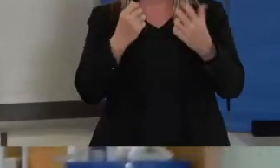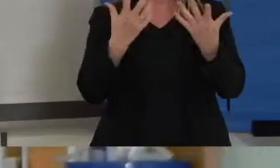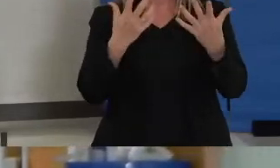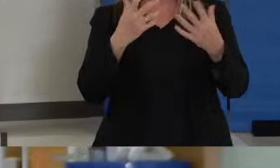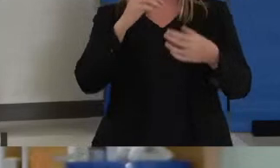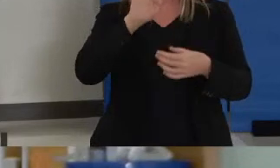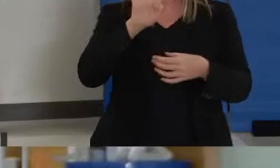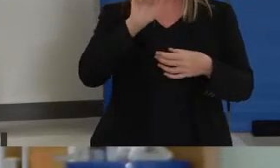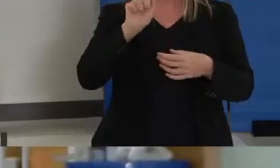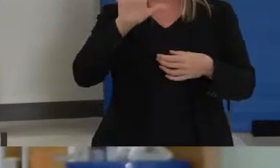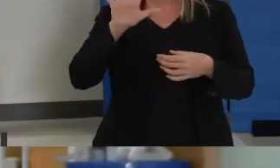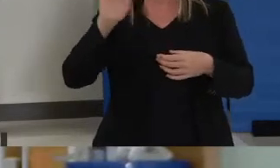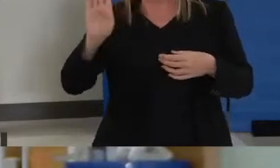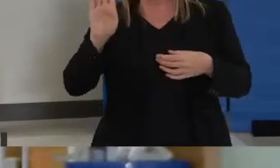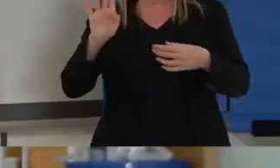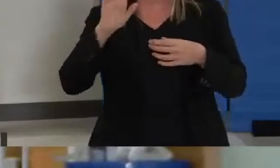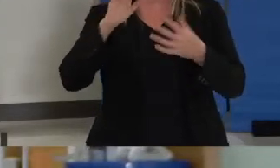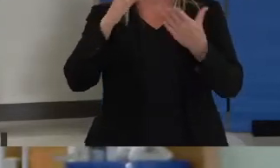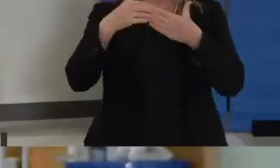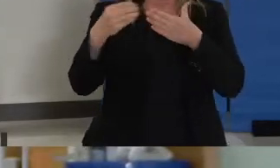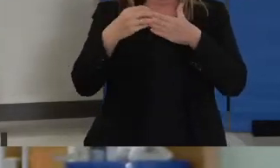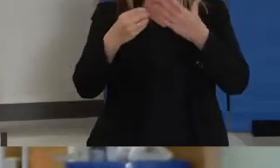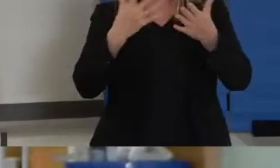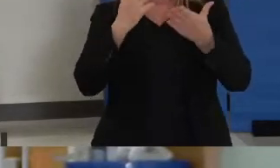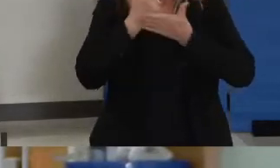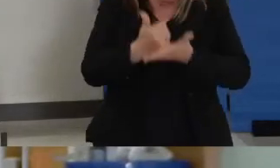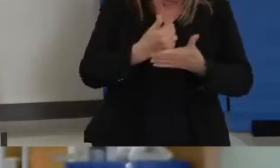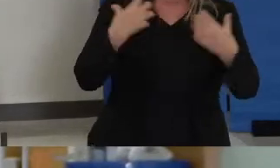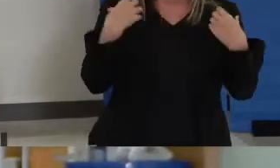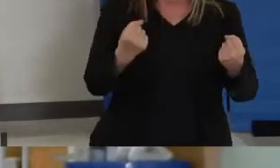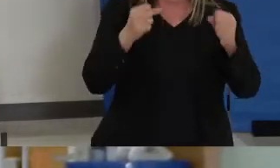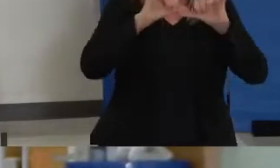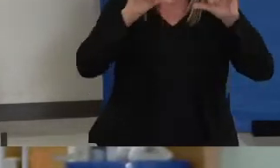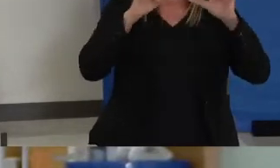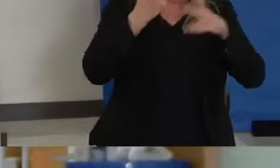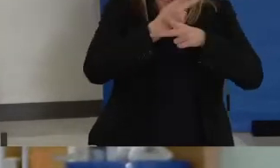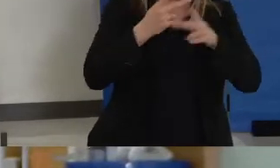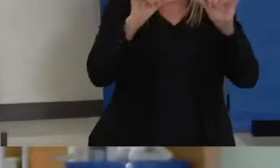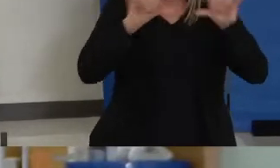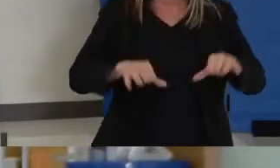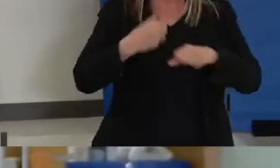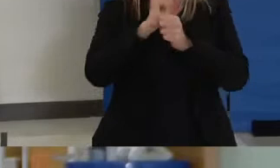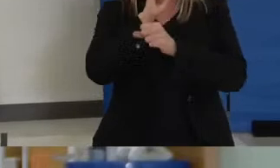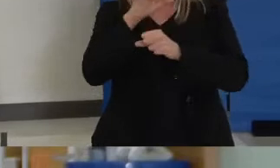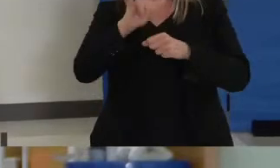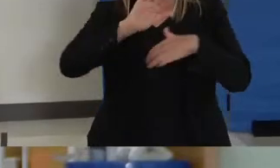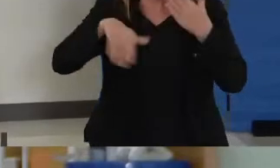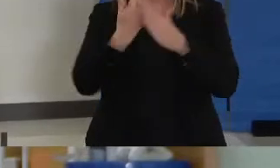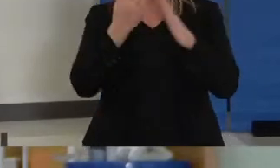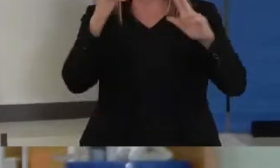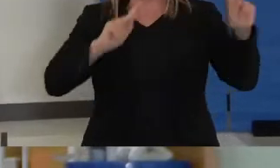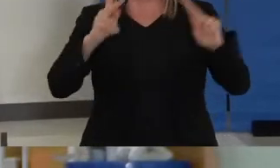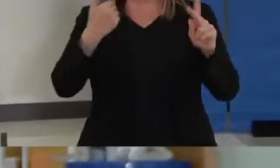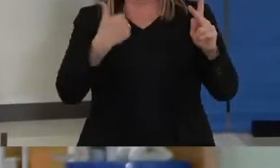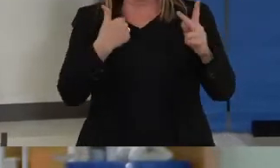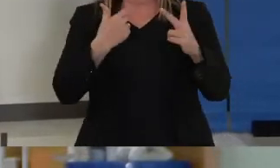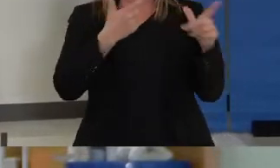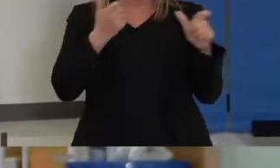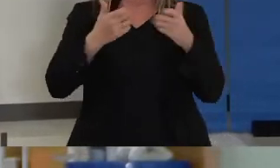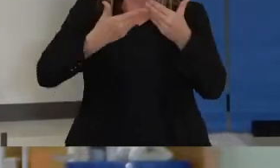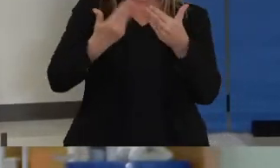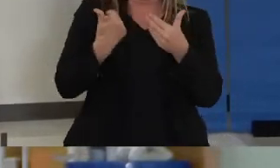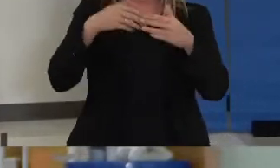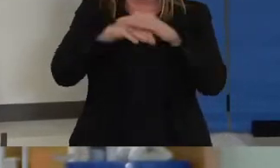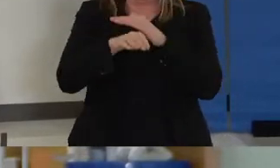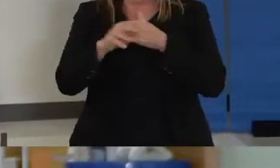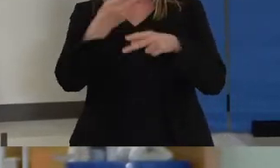billion to help a behavioral health care system, ensuring that that all individuals have fast and easy access to mental health and care and substance abuse